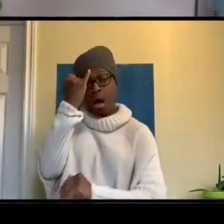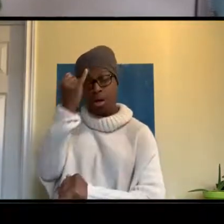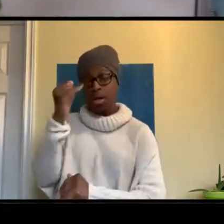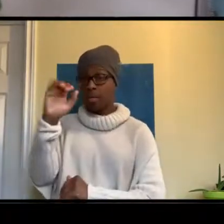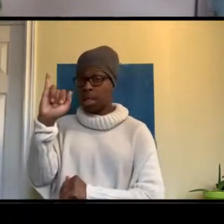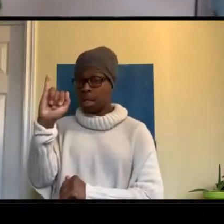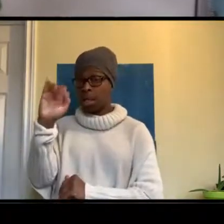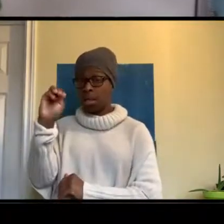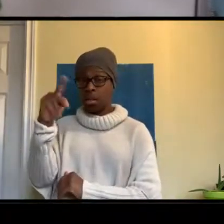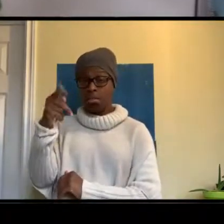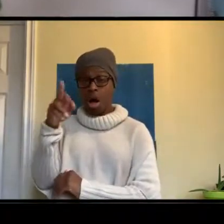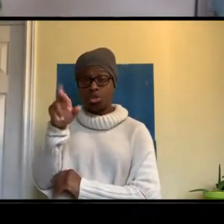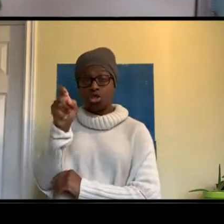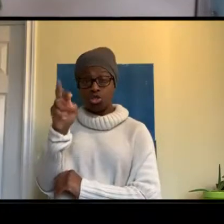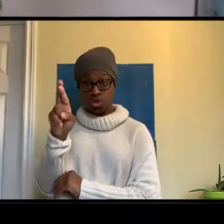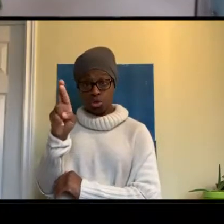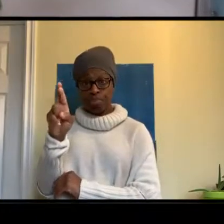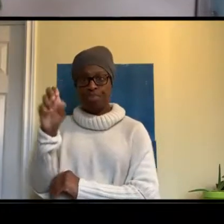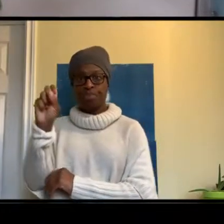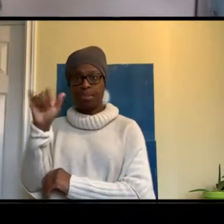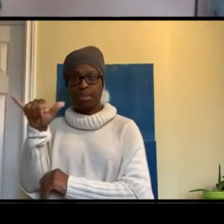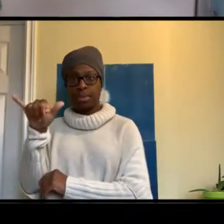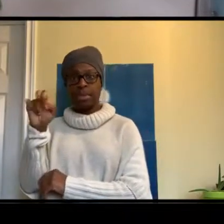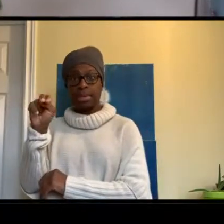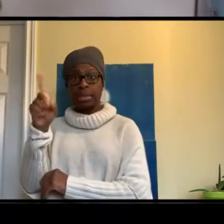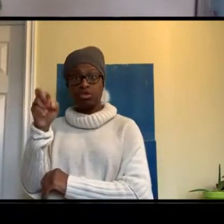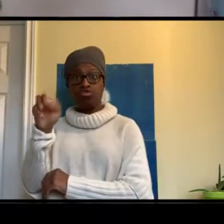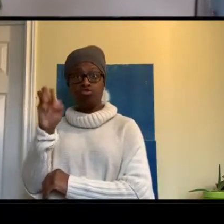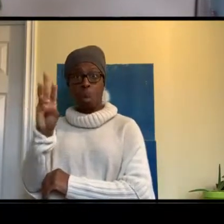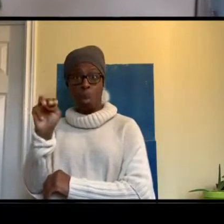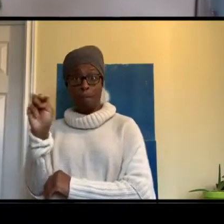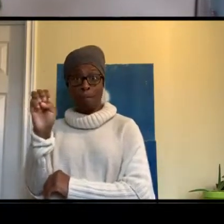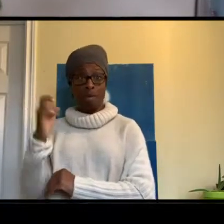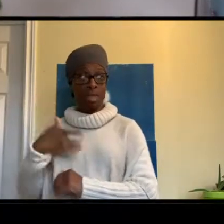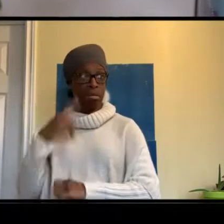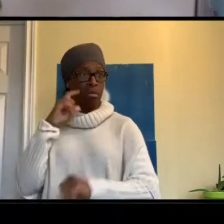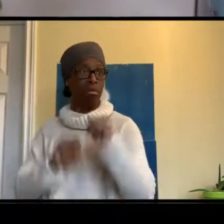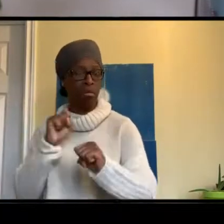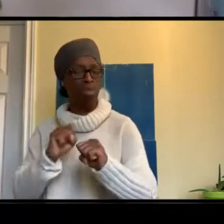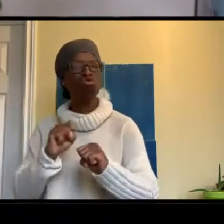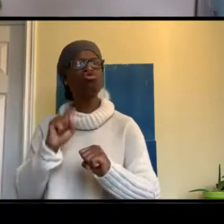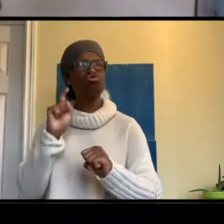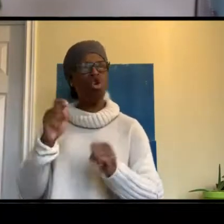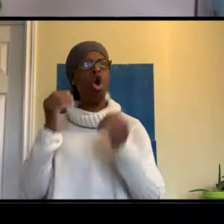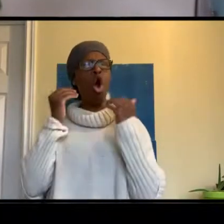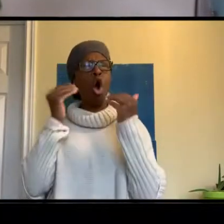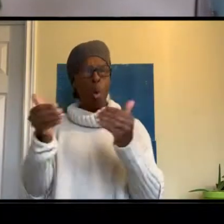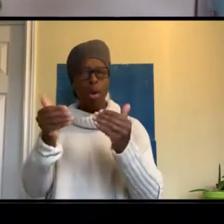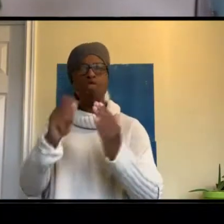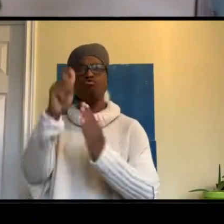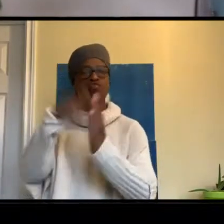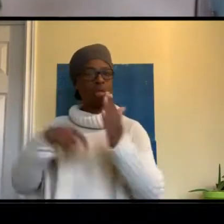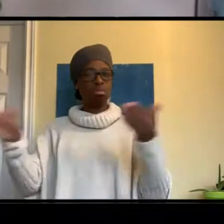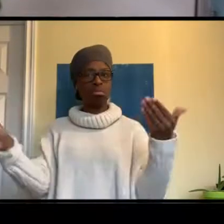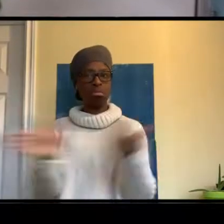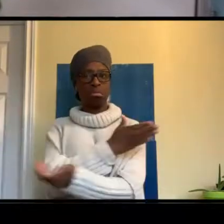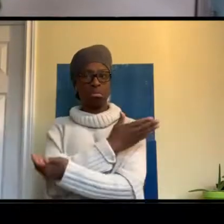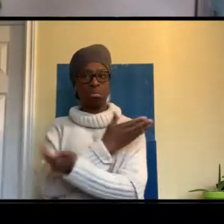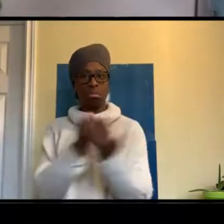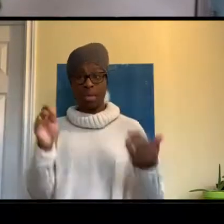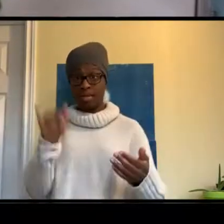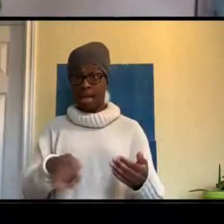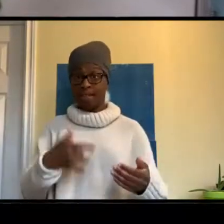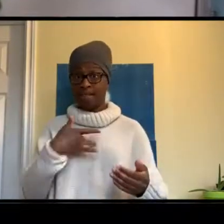do it, because that feeling, you know, it's not your job to decide whether or not your grant gets funding. That's